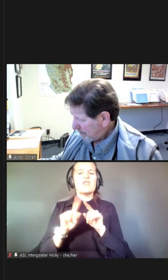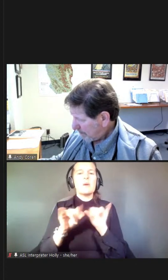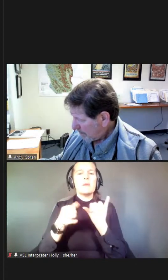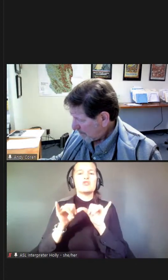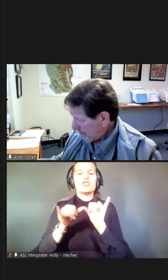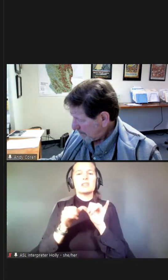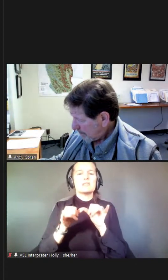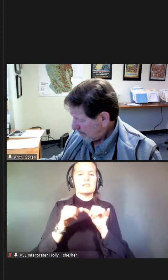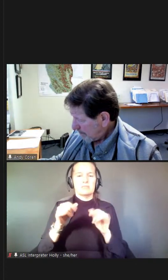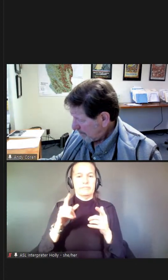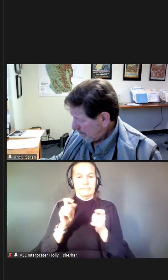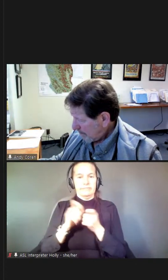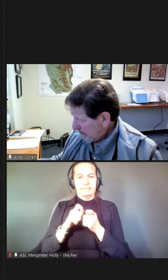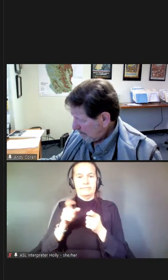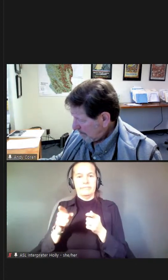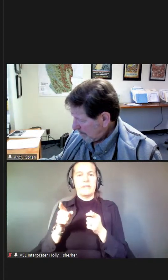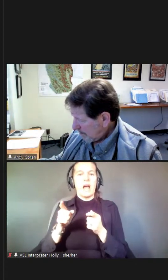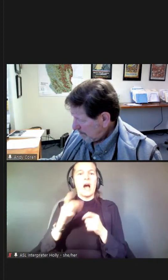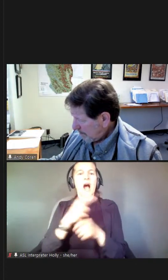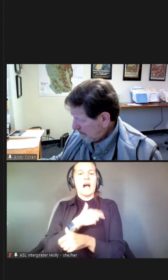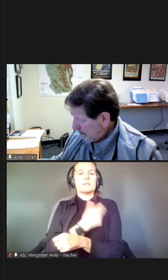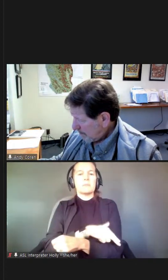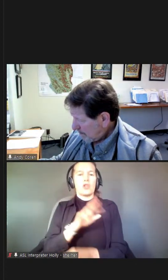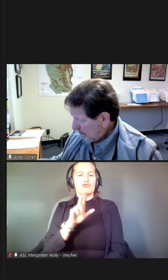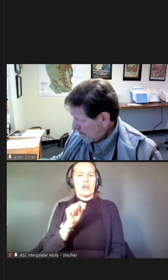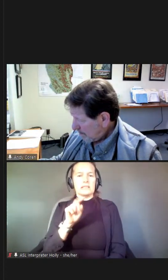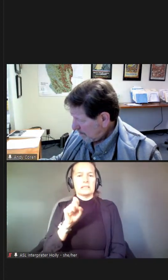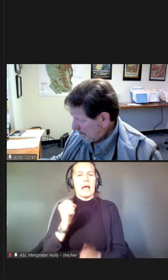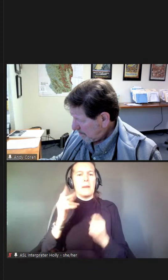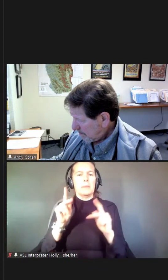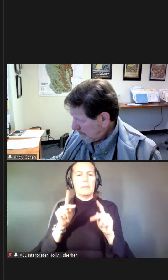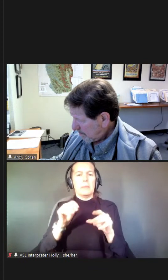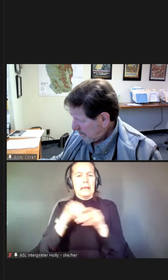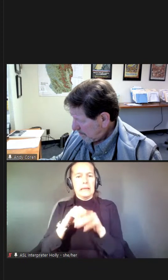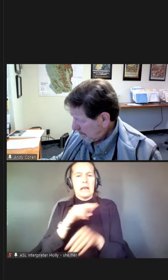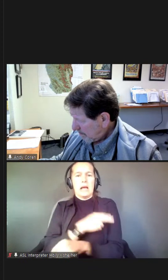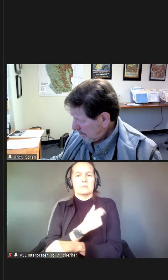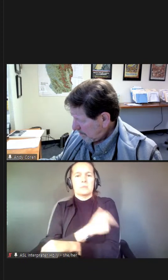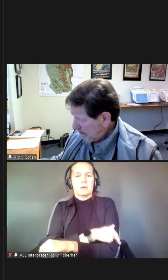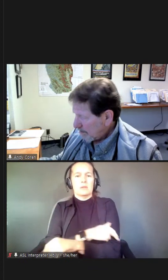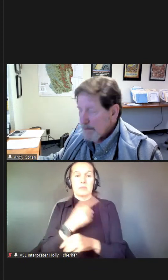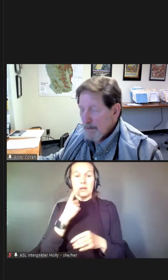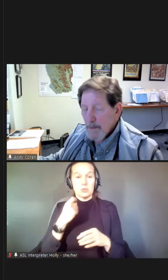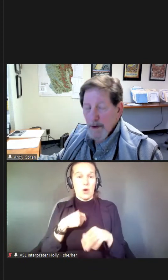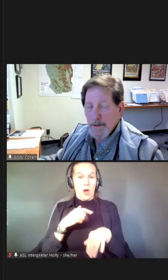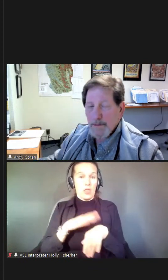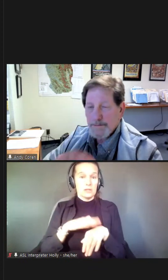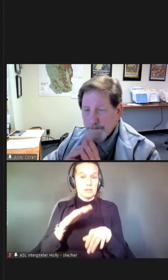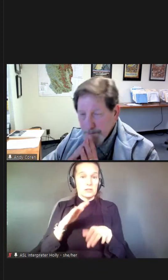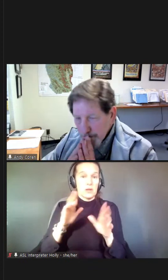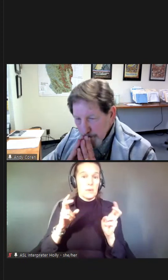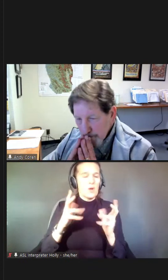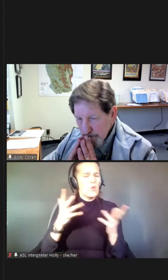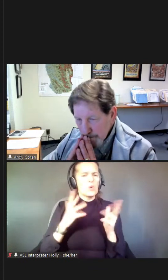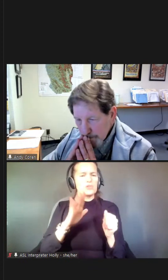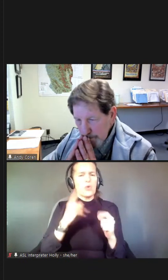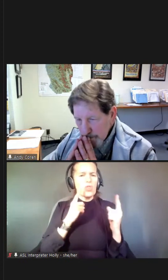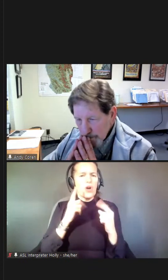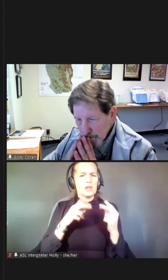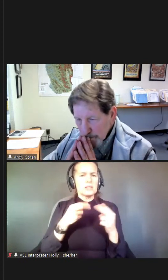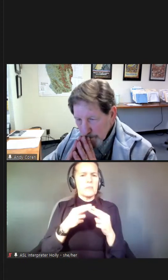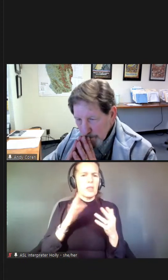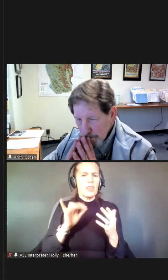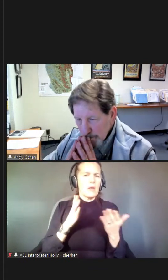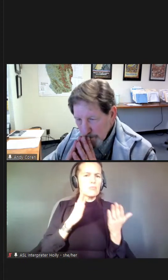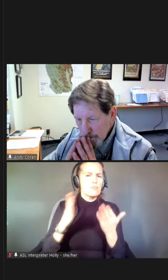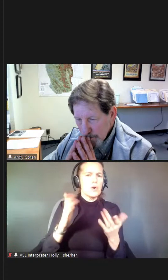hospital rates as a more accurate barometer of the pandemic severity, since we are on that topic. What are your thoughts on this proposed change, and